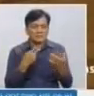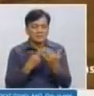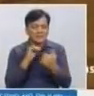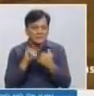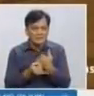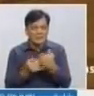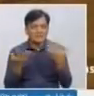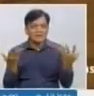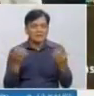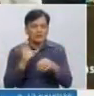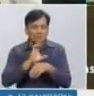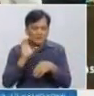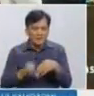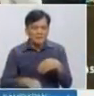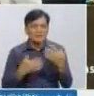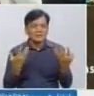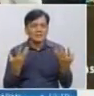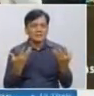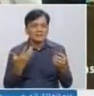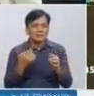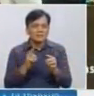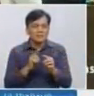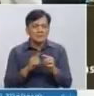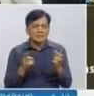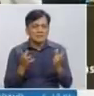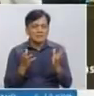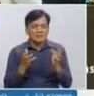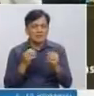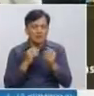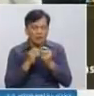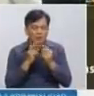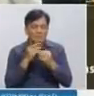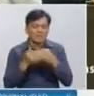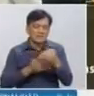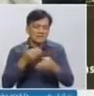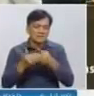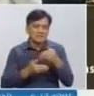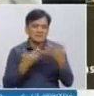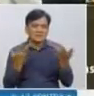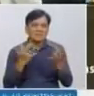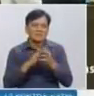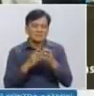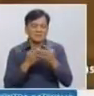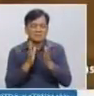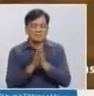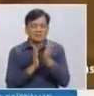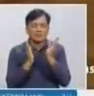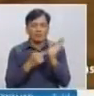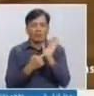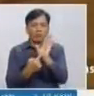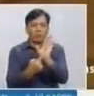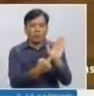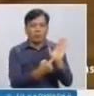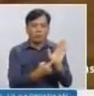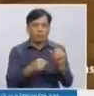projects completed otherwise in the process. That would be too self-serving. I